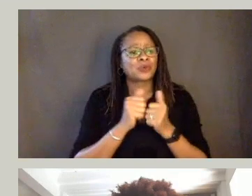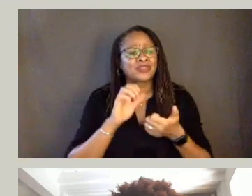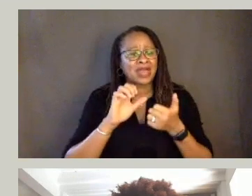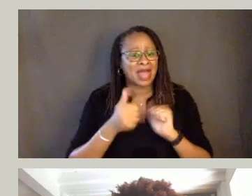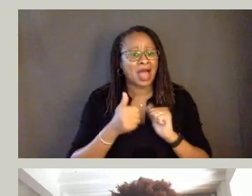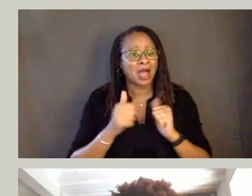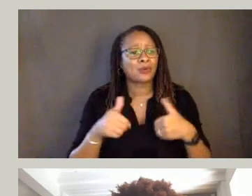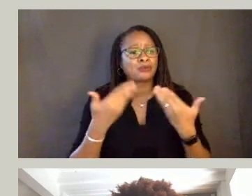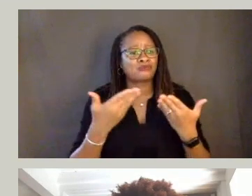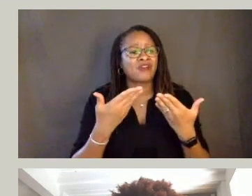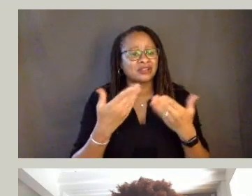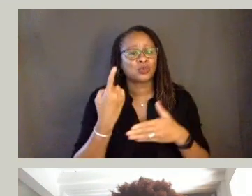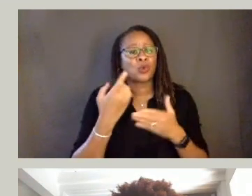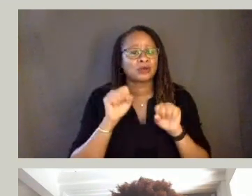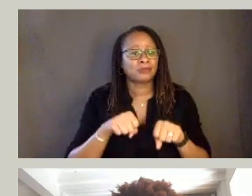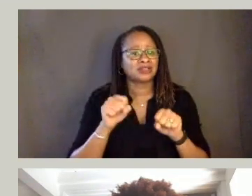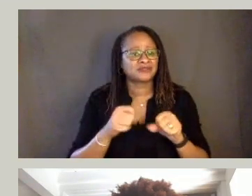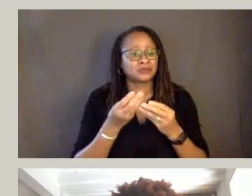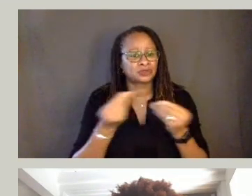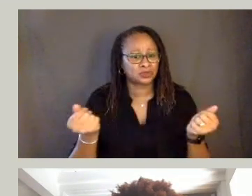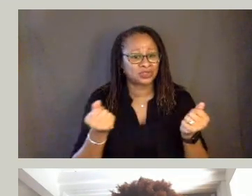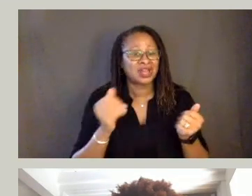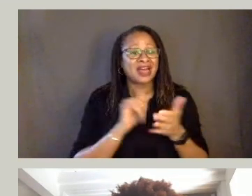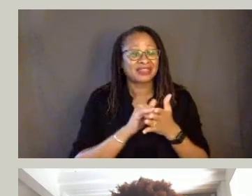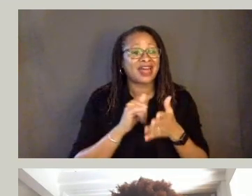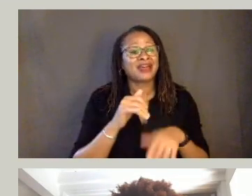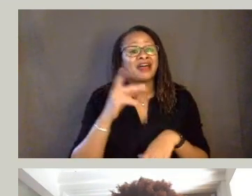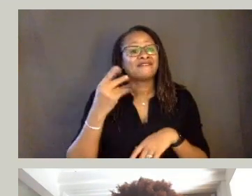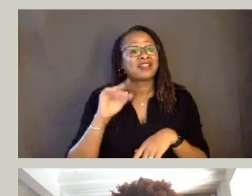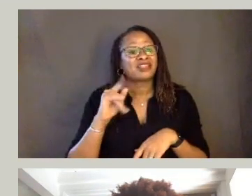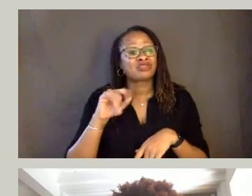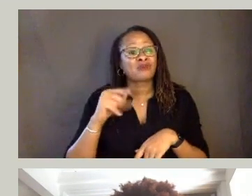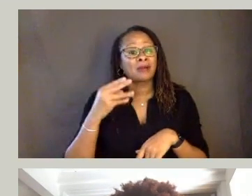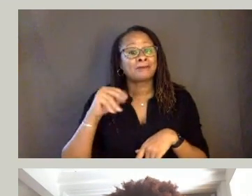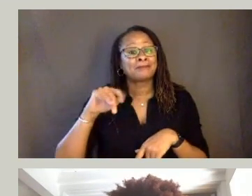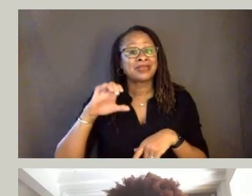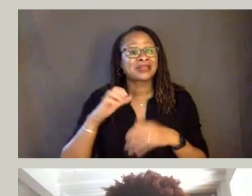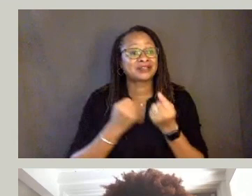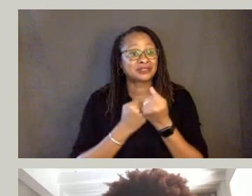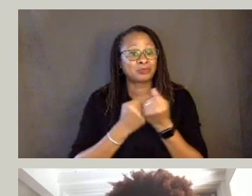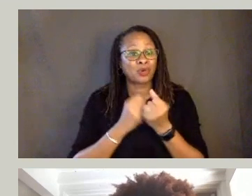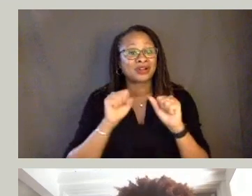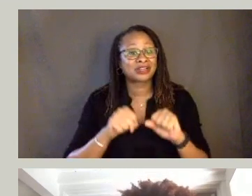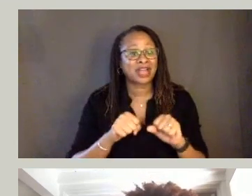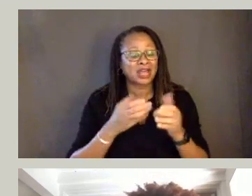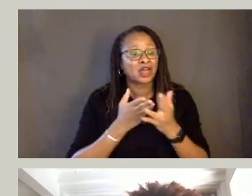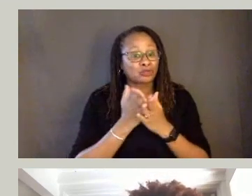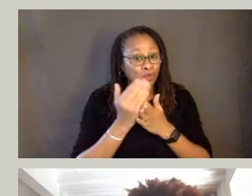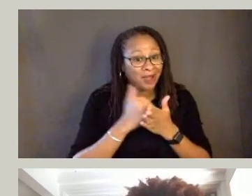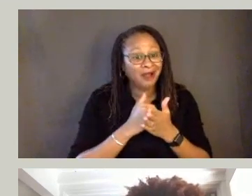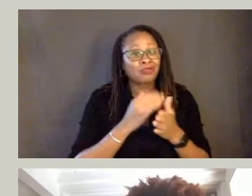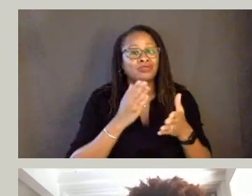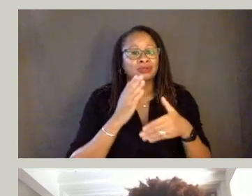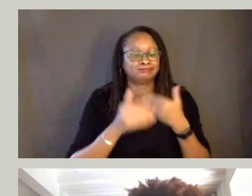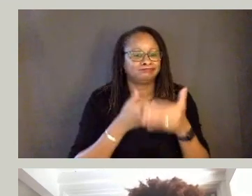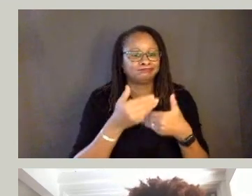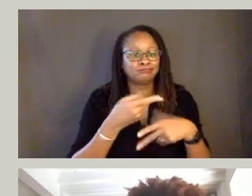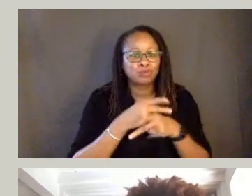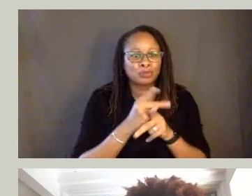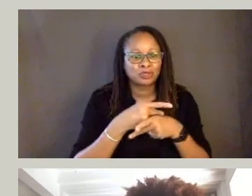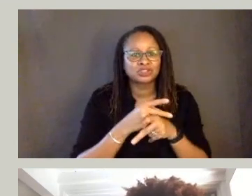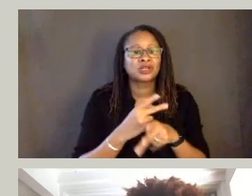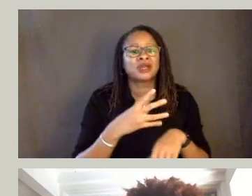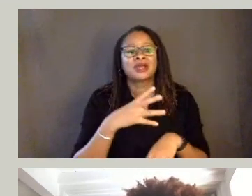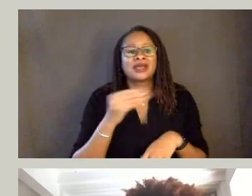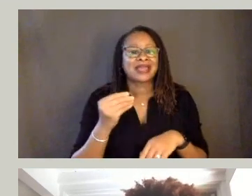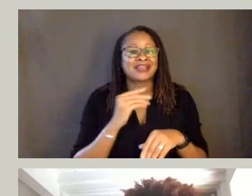possible solution for ways that philanthropic support can through the course of production, the sale, and through the